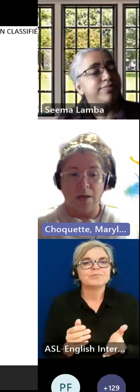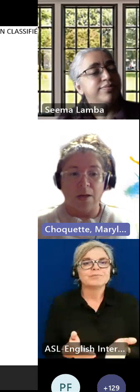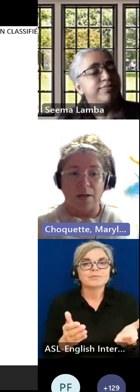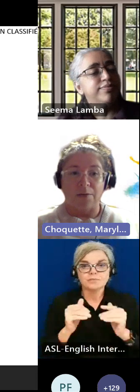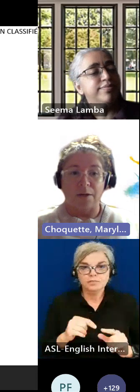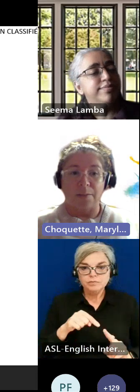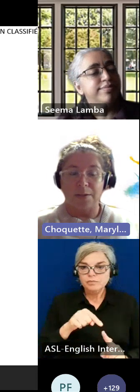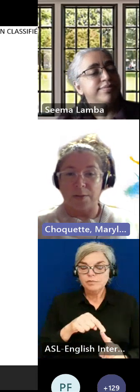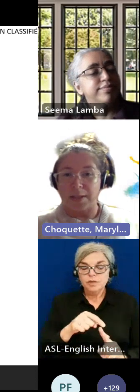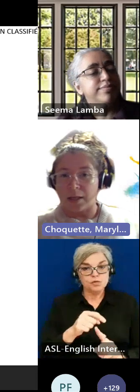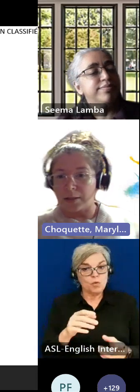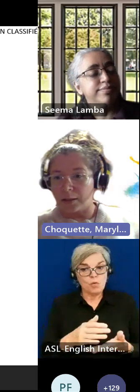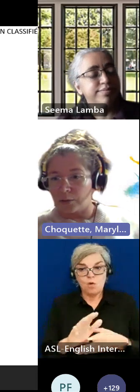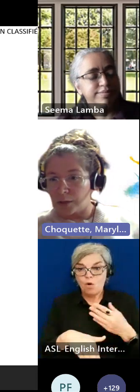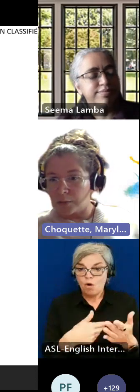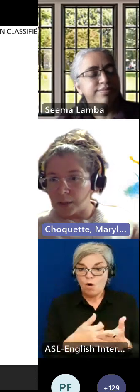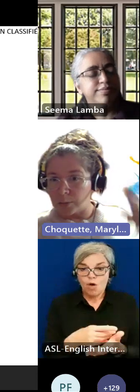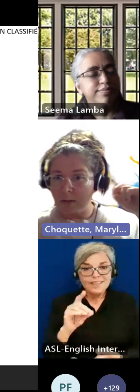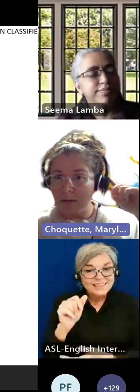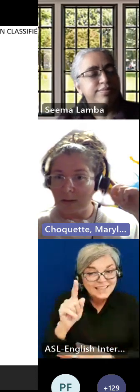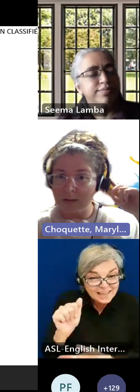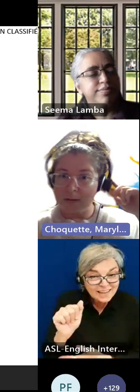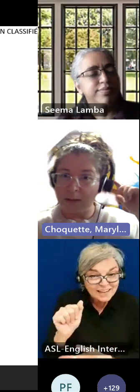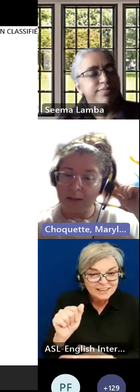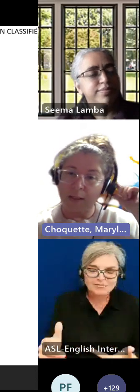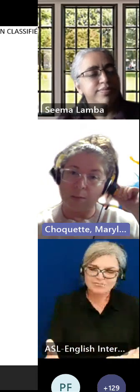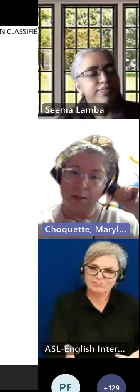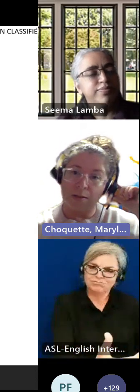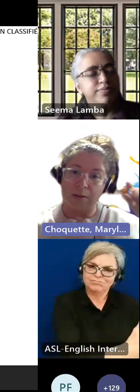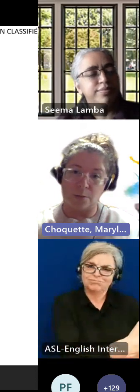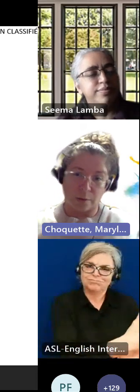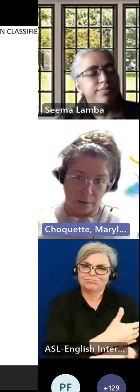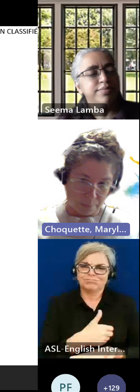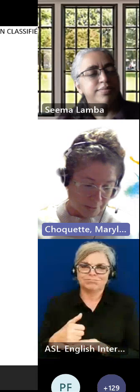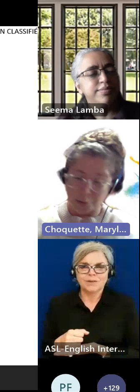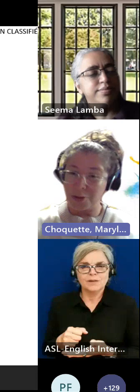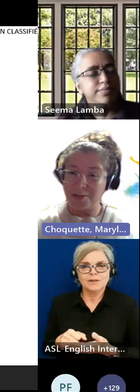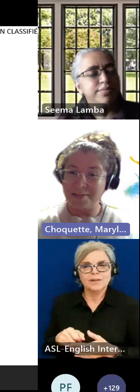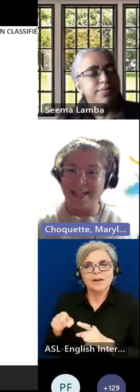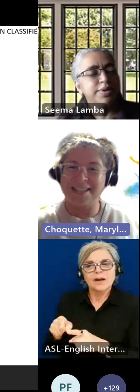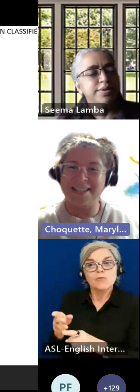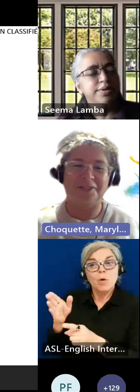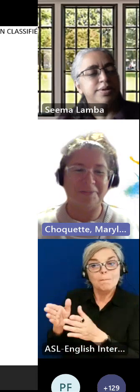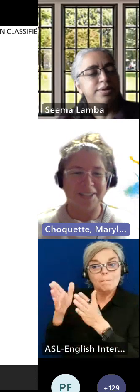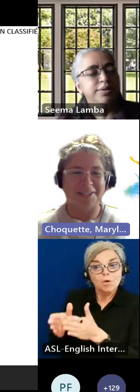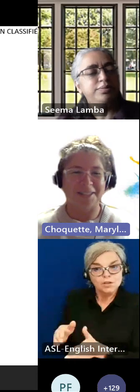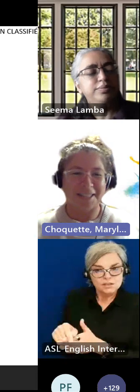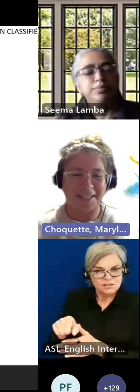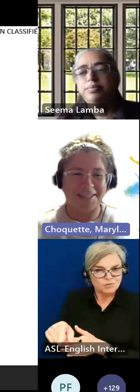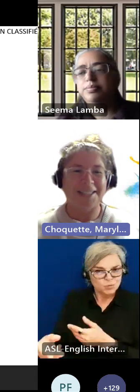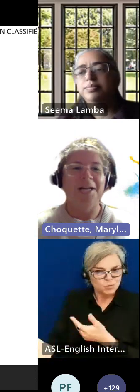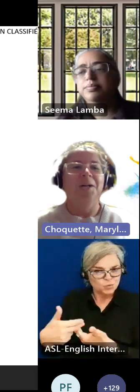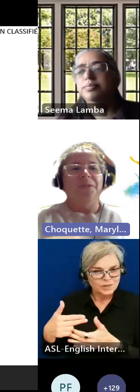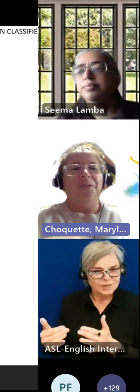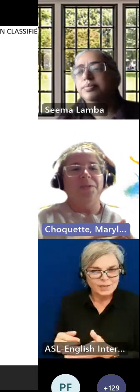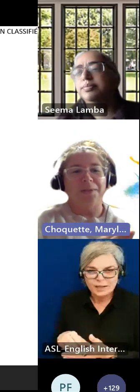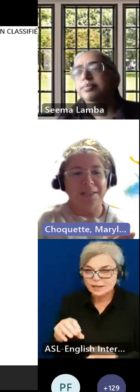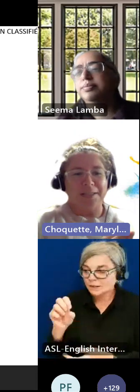data. Environmental scan, and I do have Samir on the line. Samir is a master at environmental